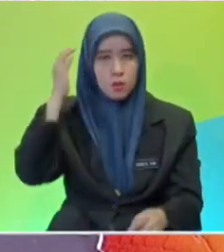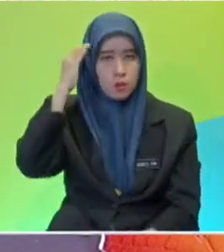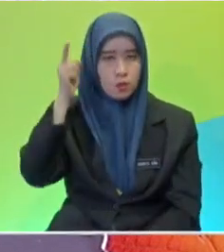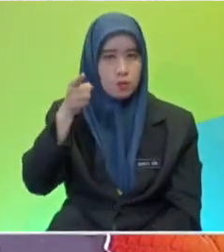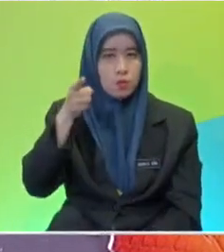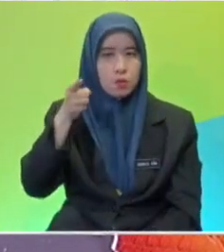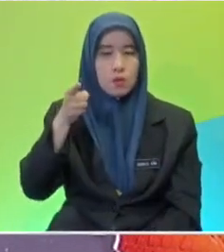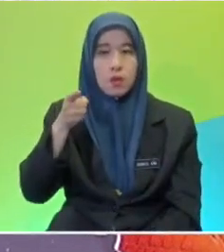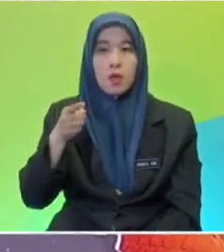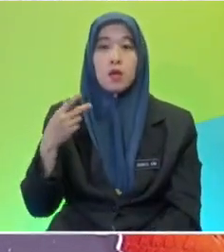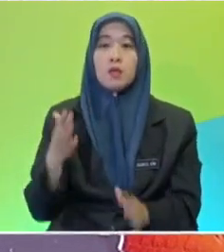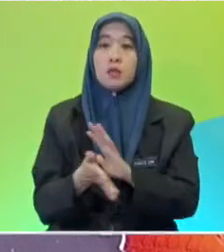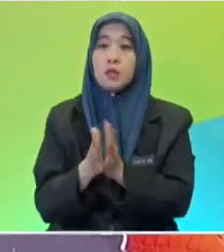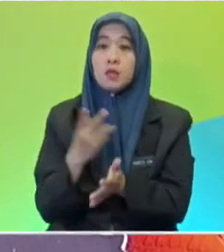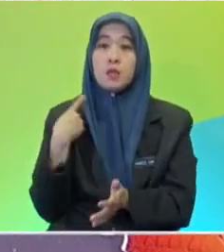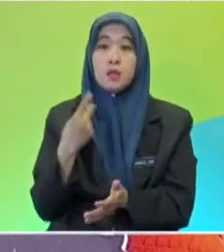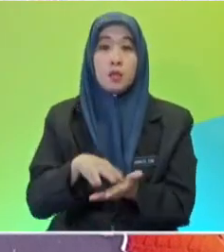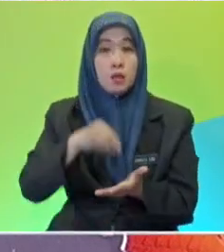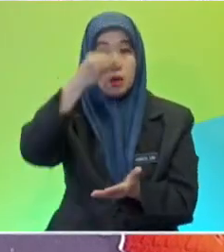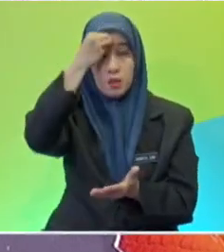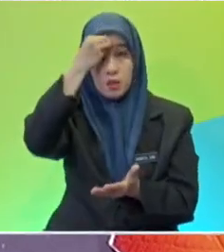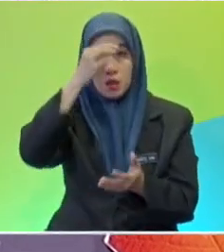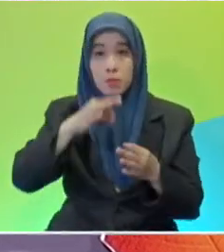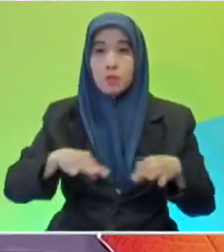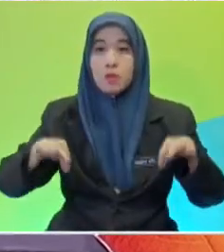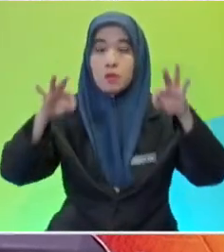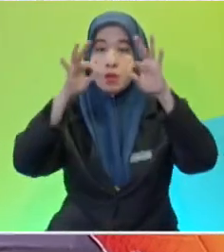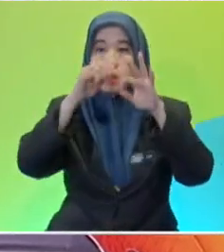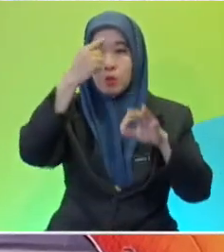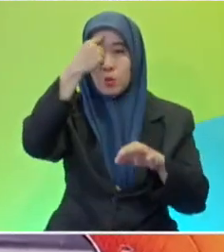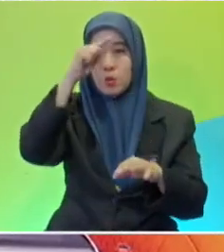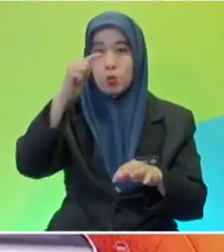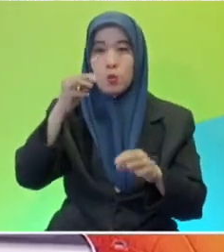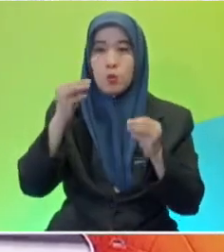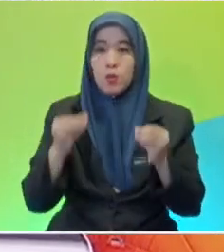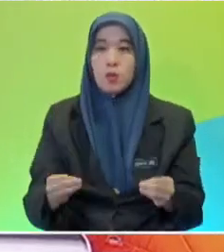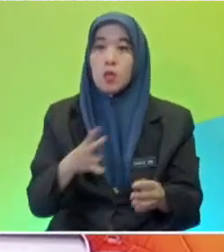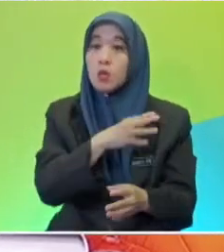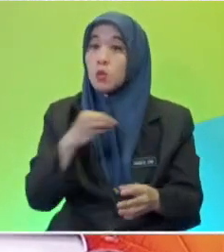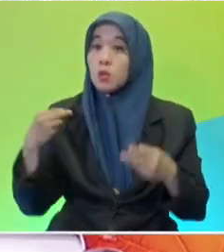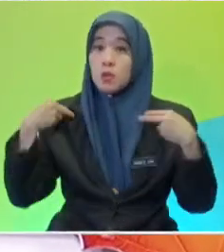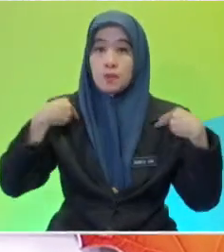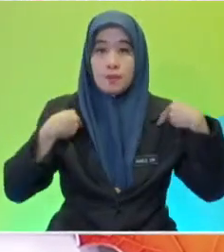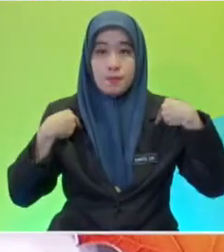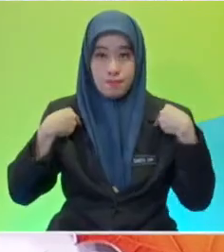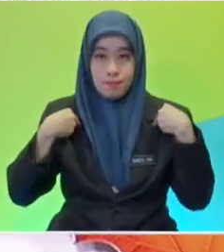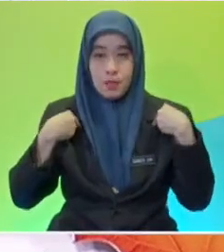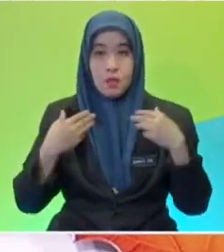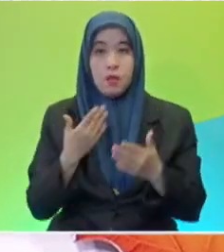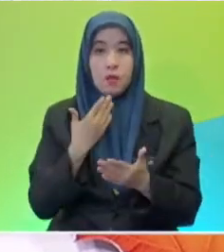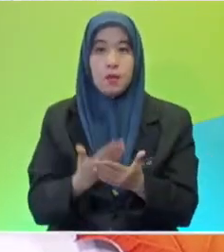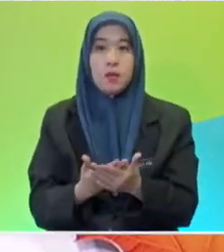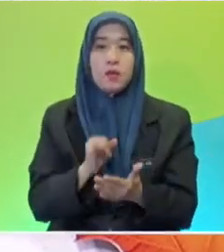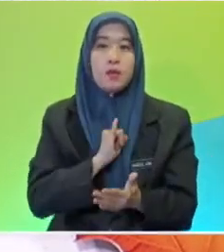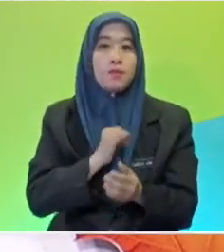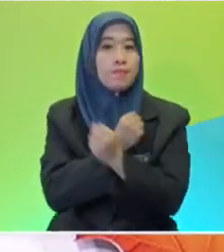Yeah, so we are going to learn about importance of plants for human and animals. Okay. Okay. I'm ready.